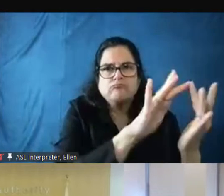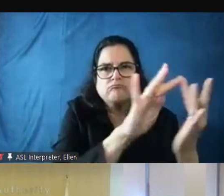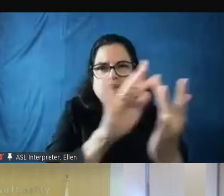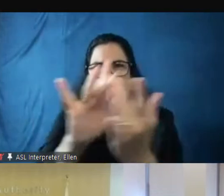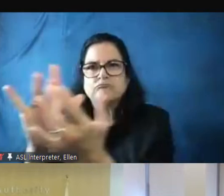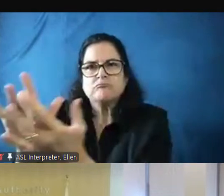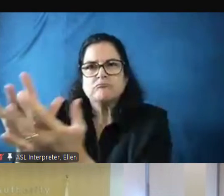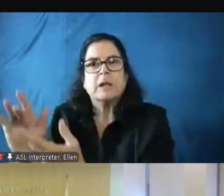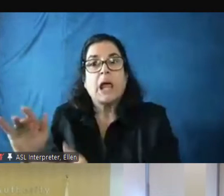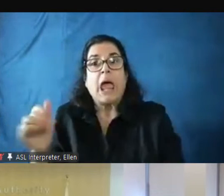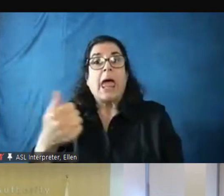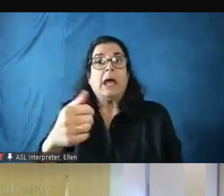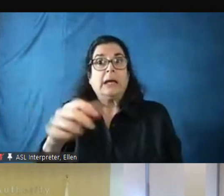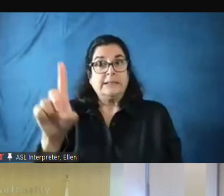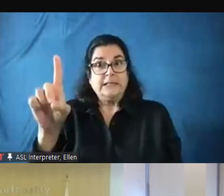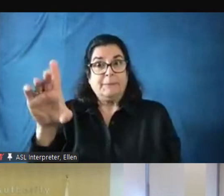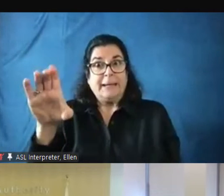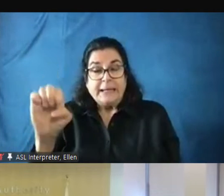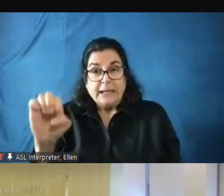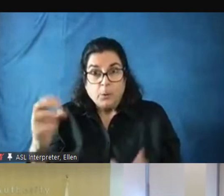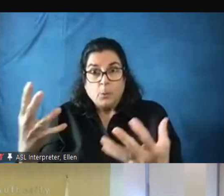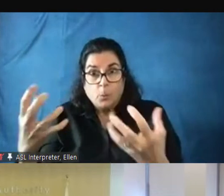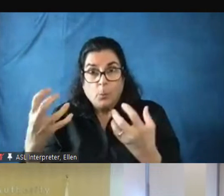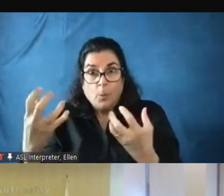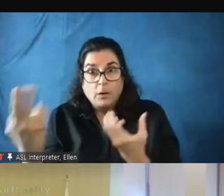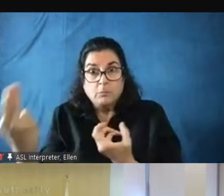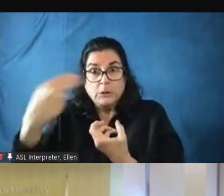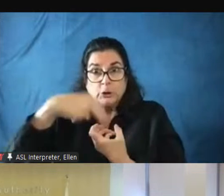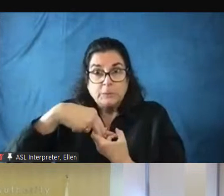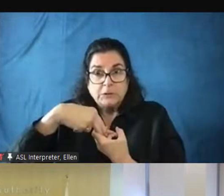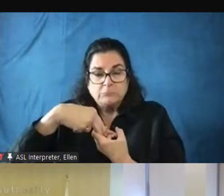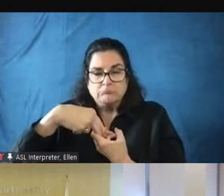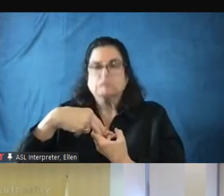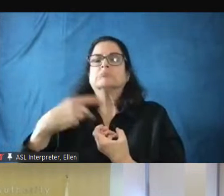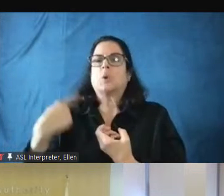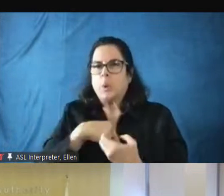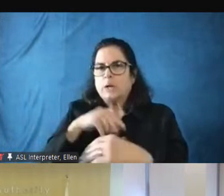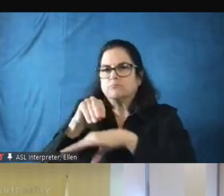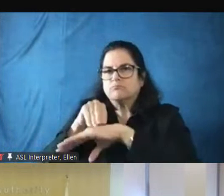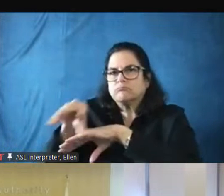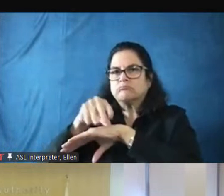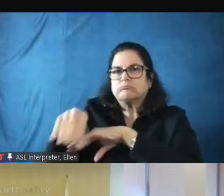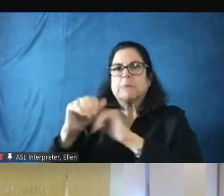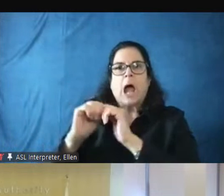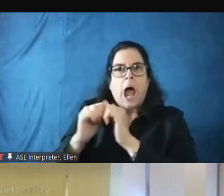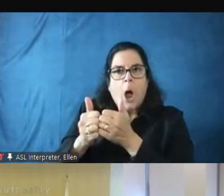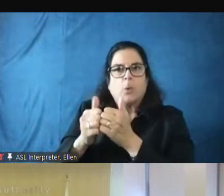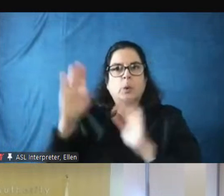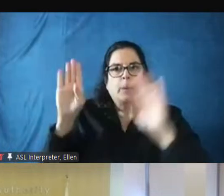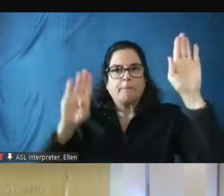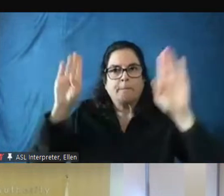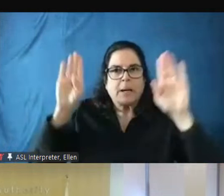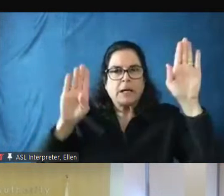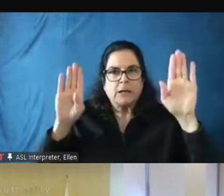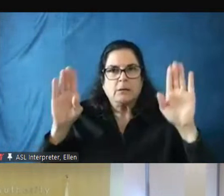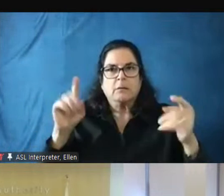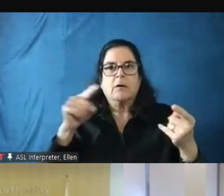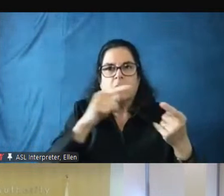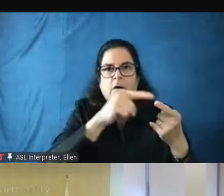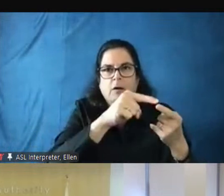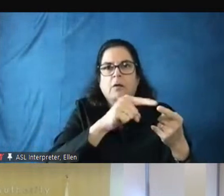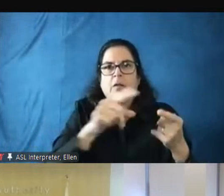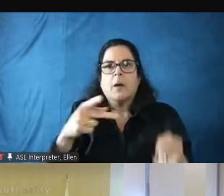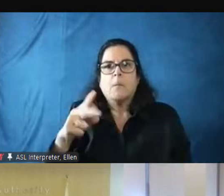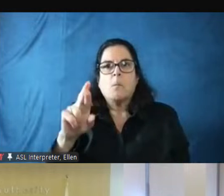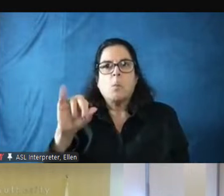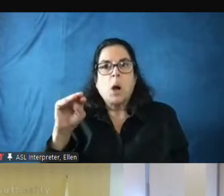in participating on the project knew how to bid to the prime. There were multiple packages that were put out. So if